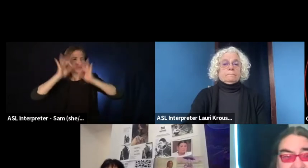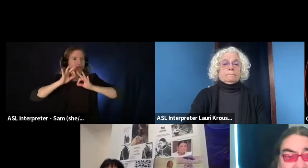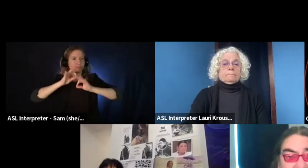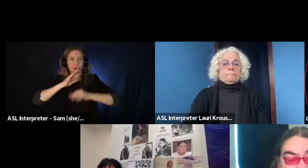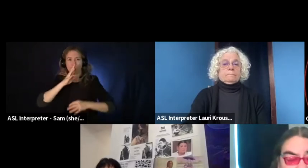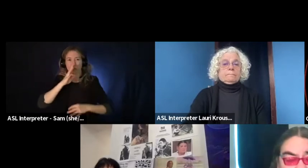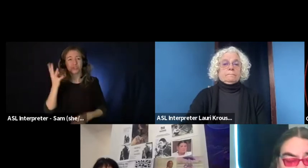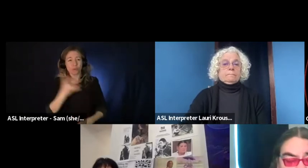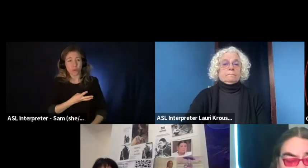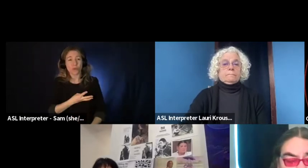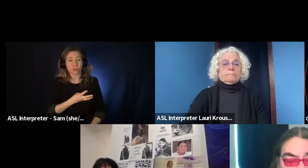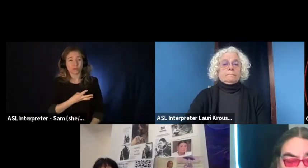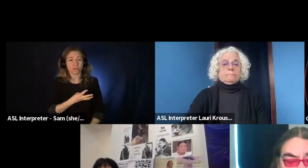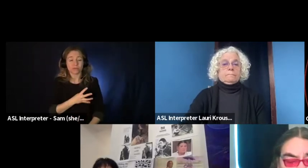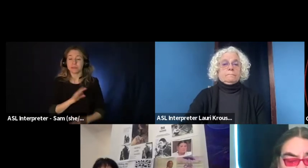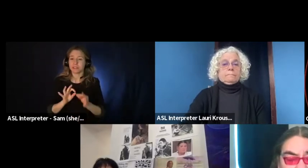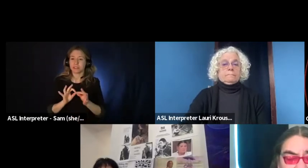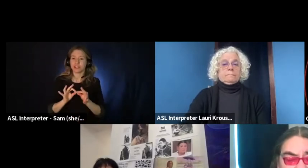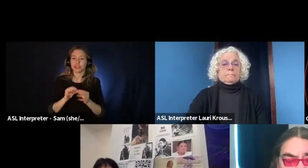when we talk,